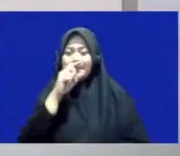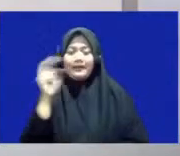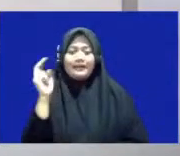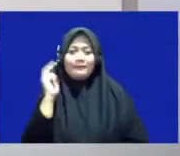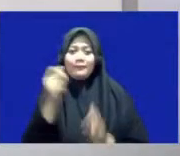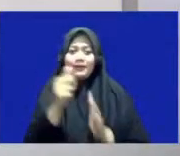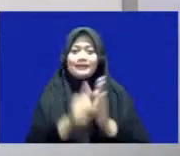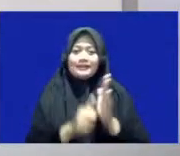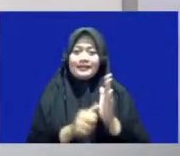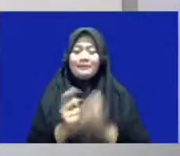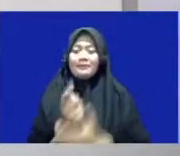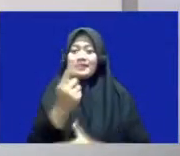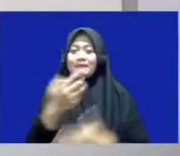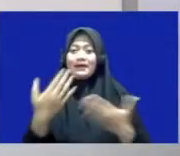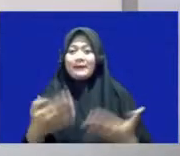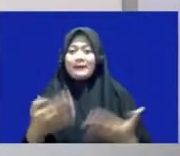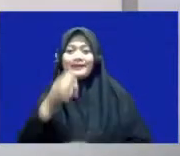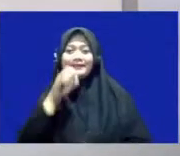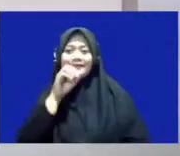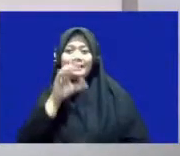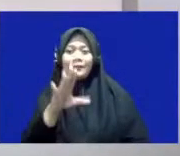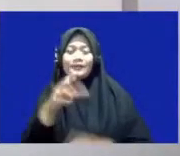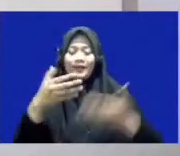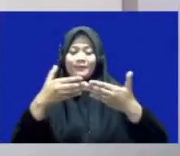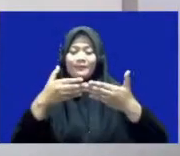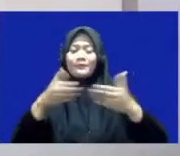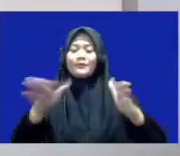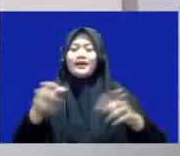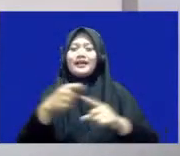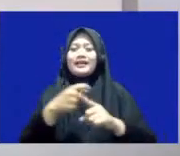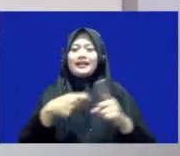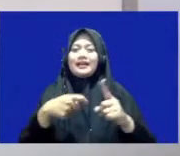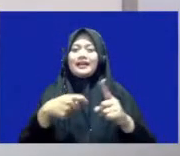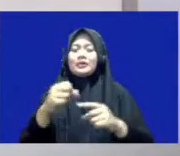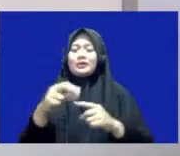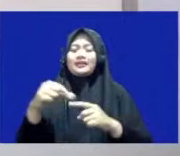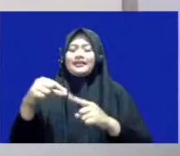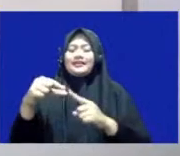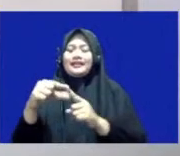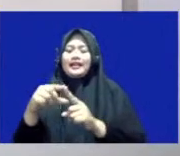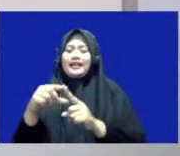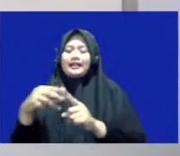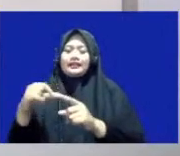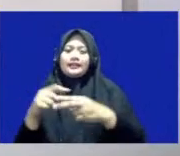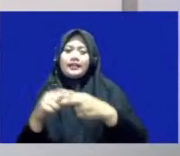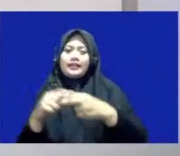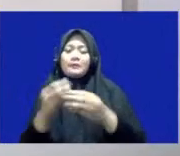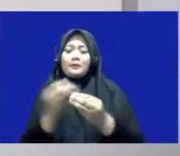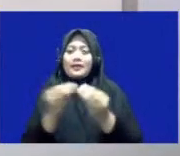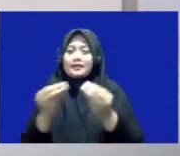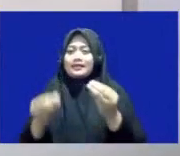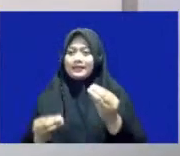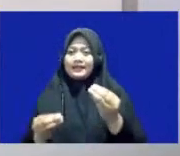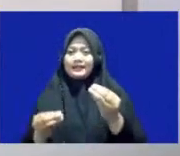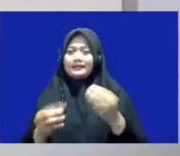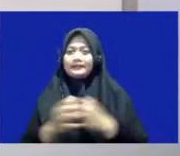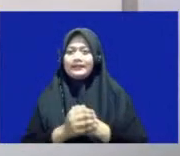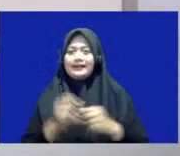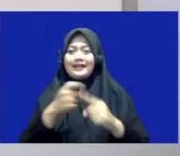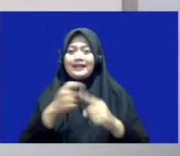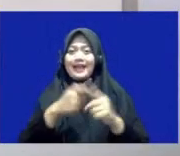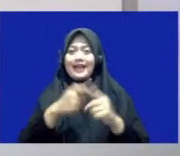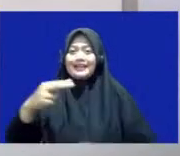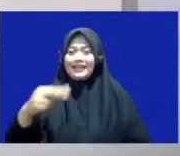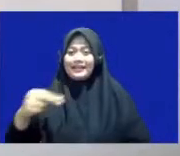the Country Director, World Food Program Representative, Indonesia Country Office, to Mrs.